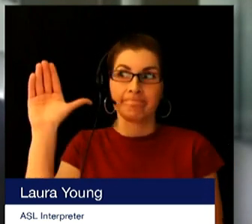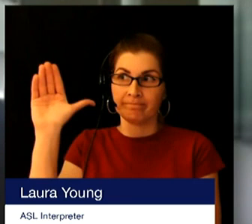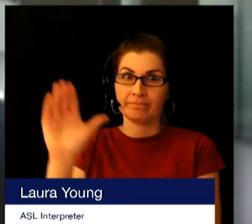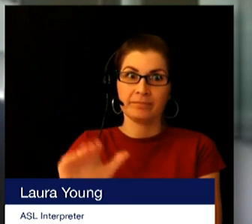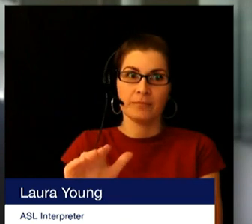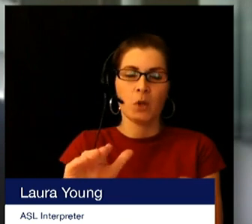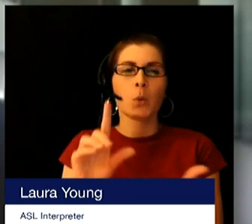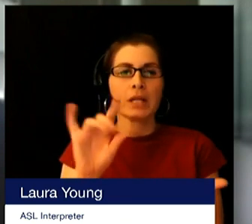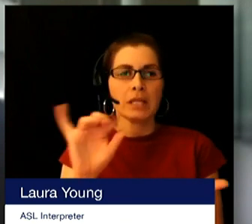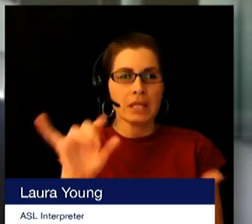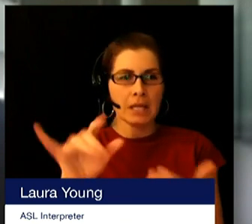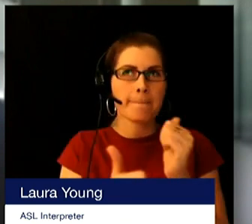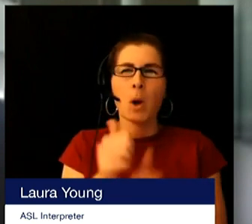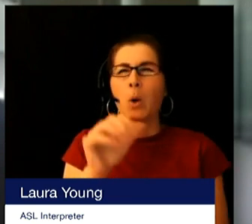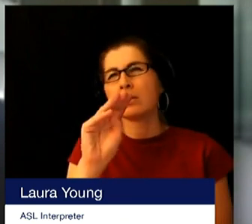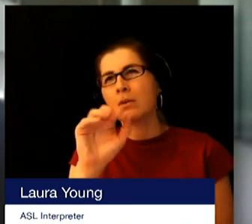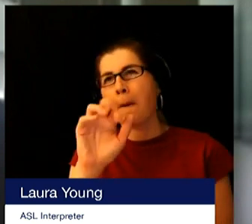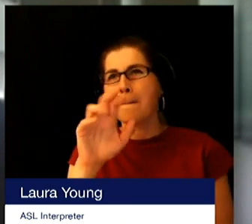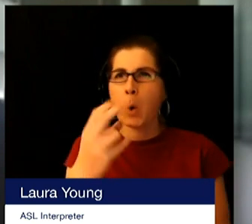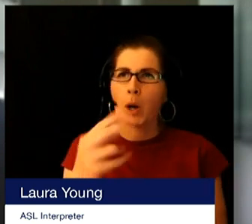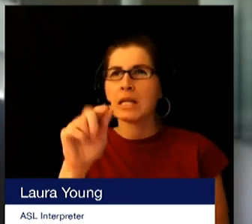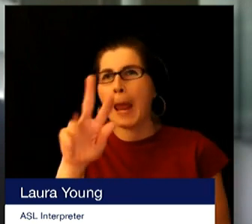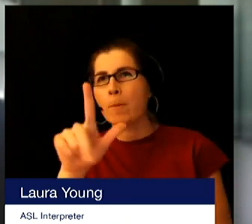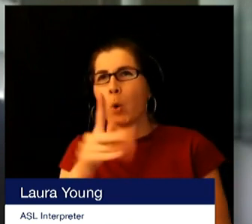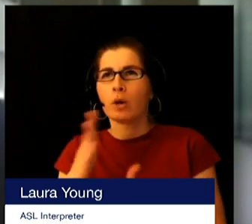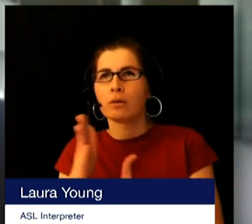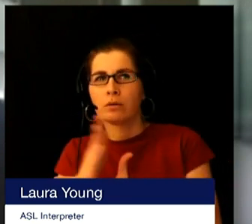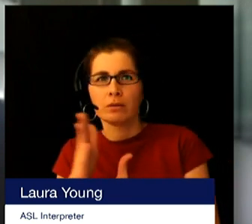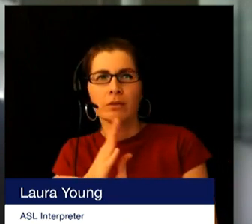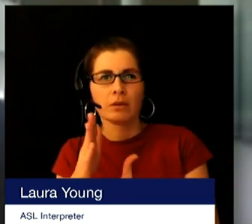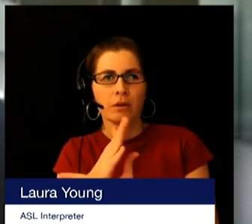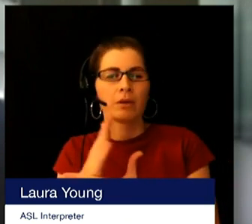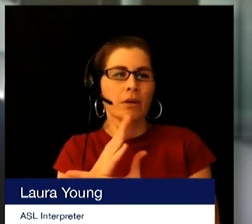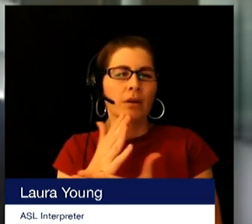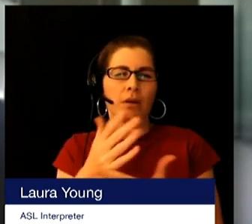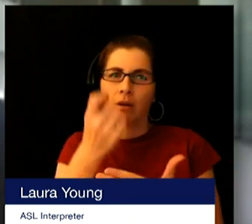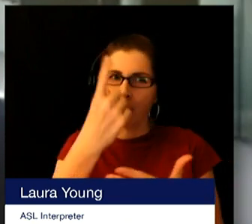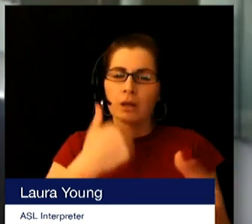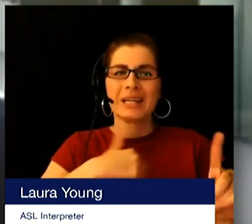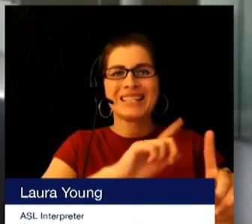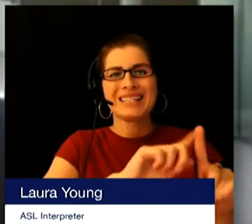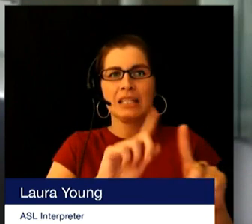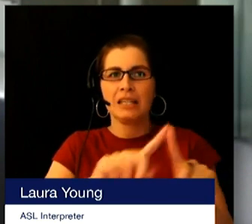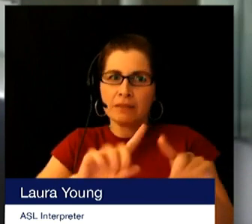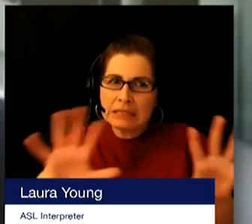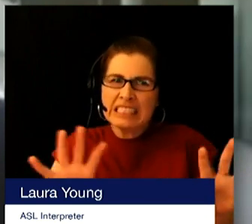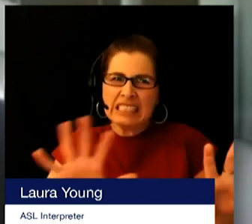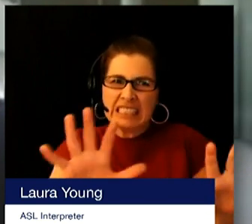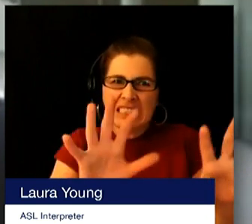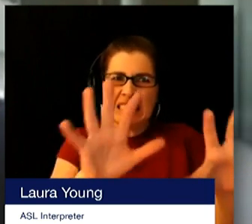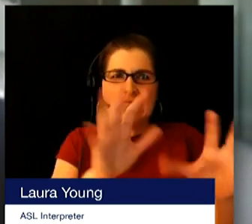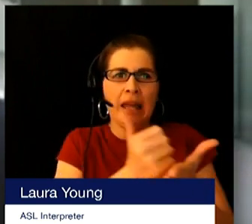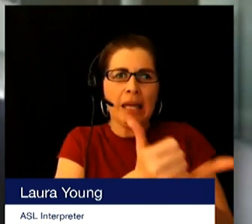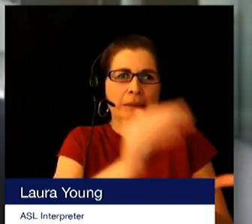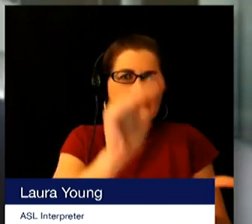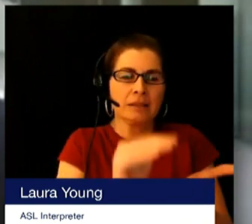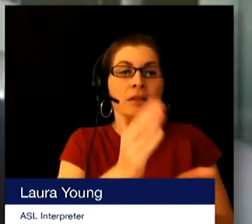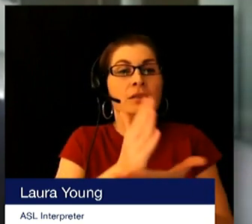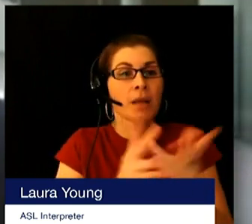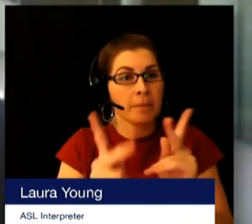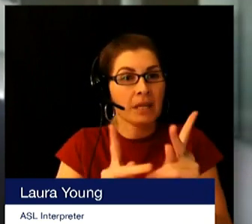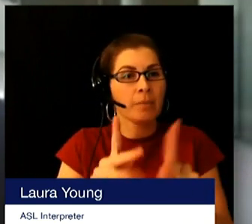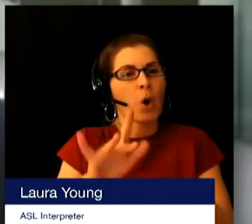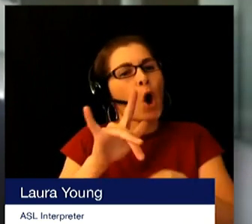in the March and April period. We did it through a number of different concerted efforts. We released some people